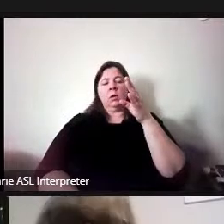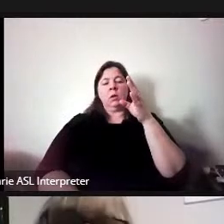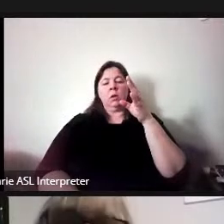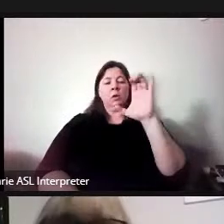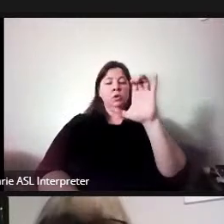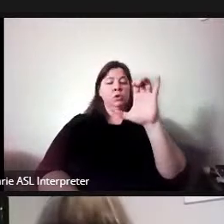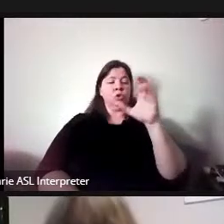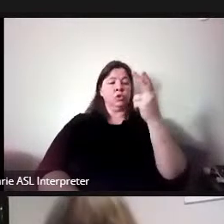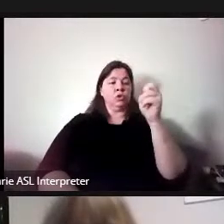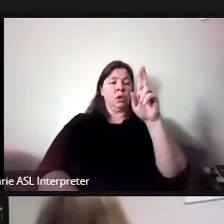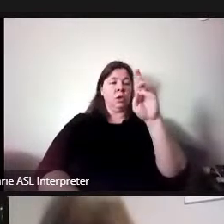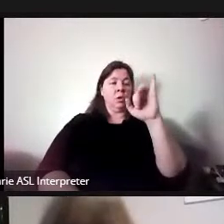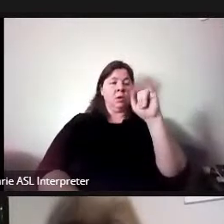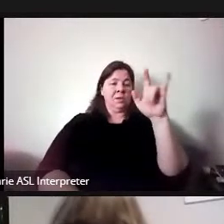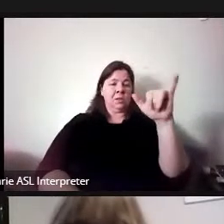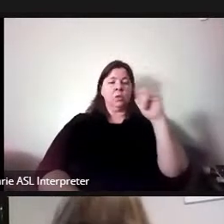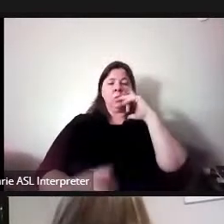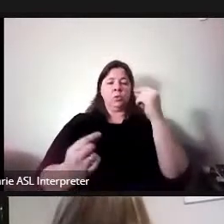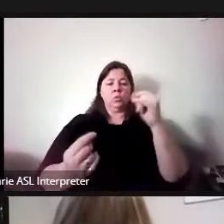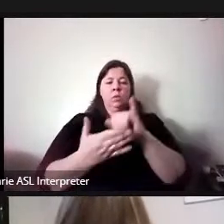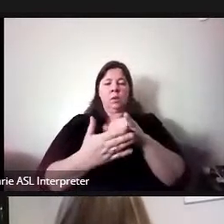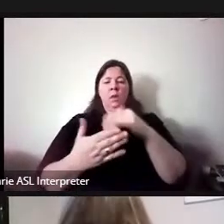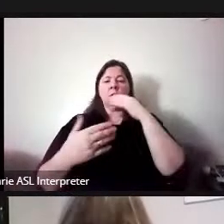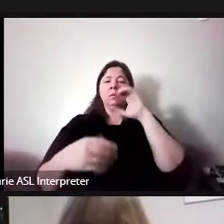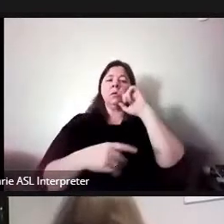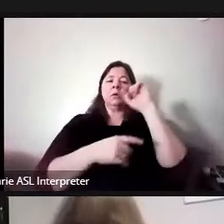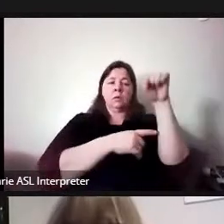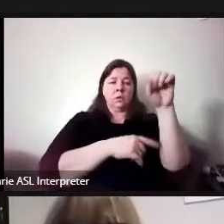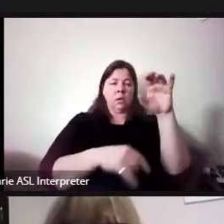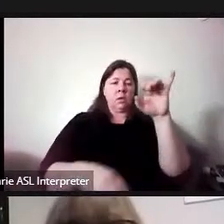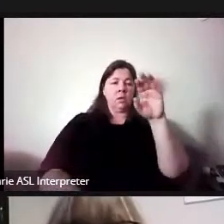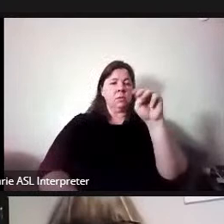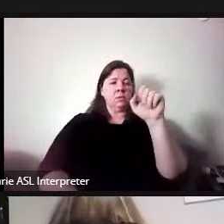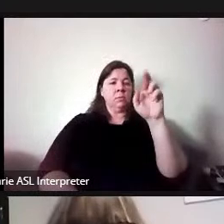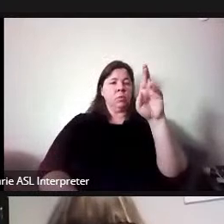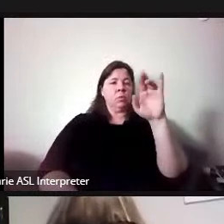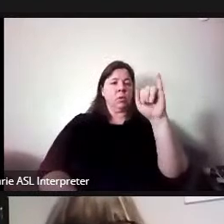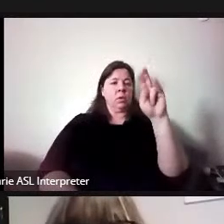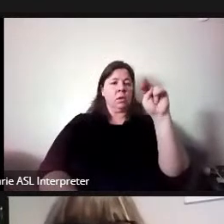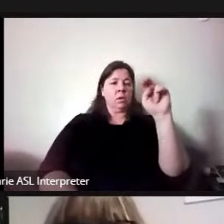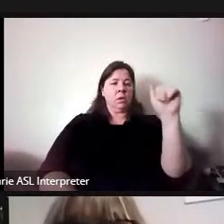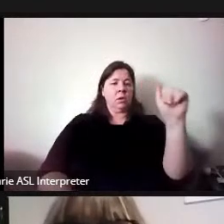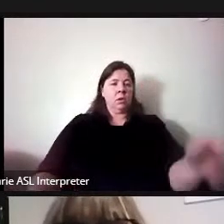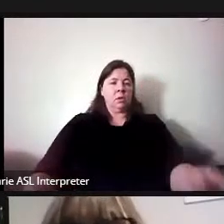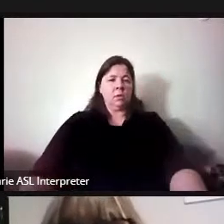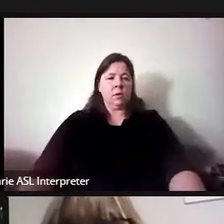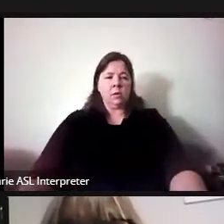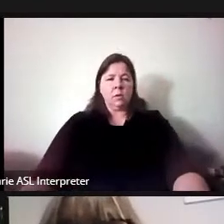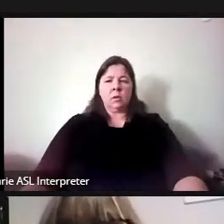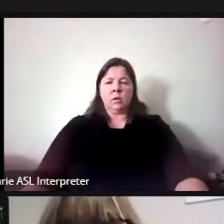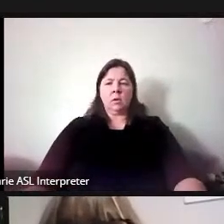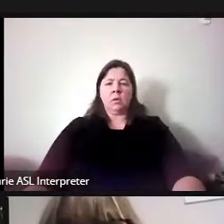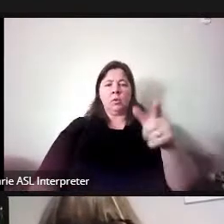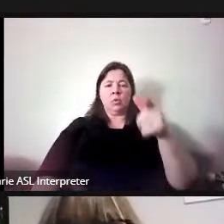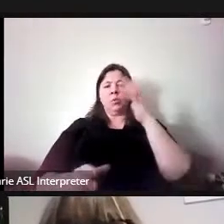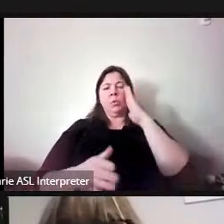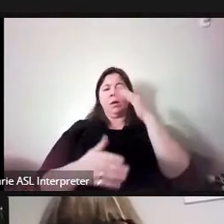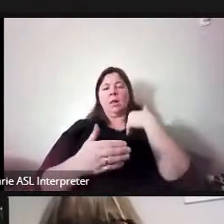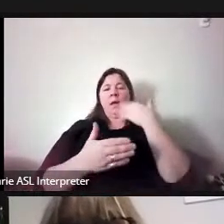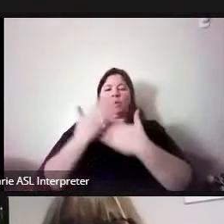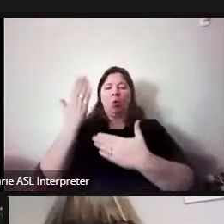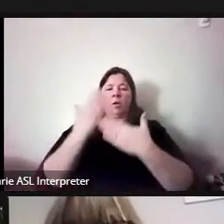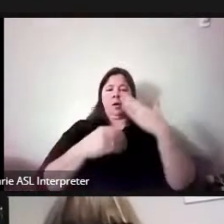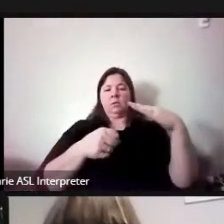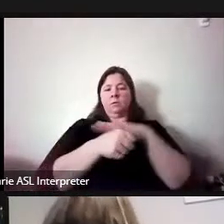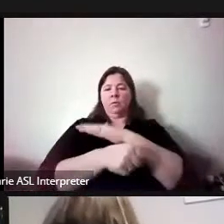will be going to do that. Yes, Marina. That's fantastic. Thank you so much, GURSMINDER. You're going to have your hands full. You know, I'm